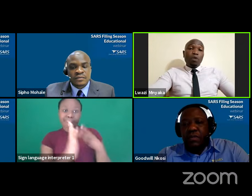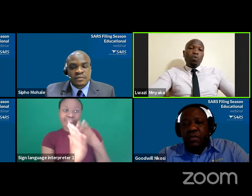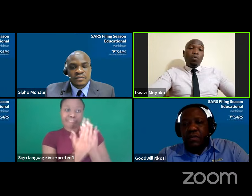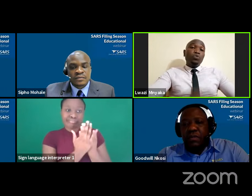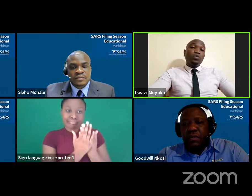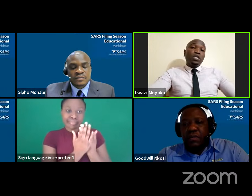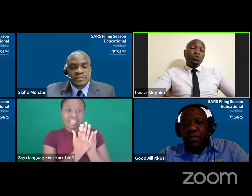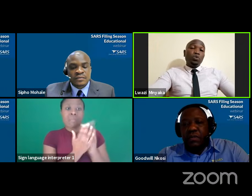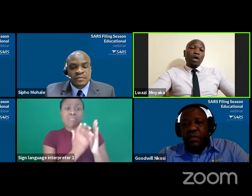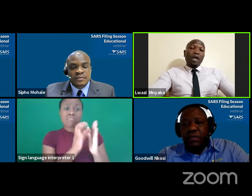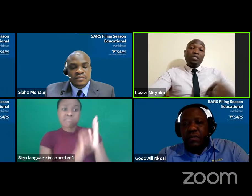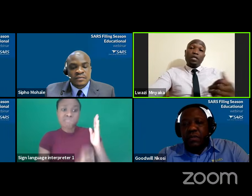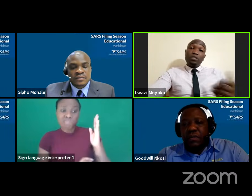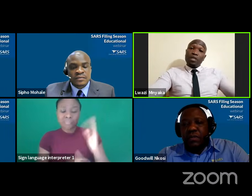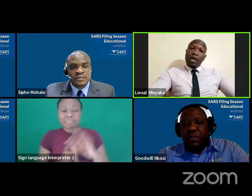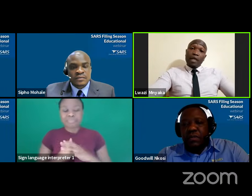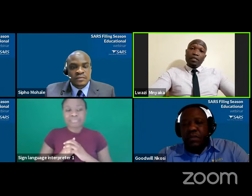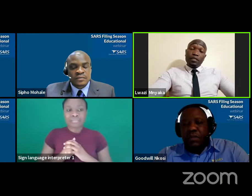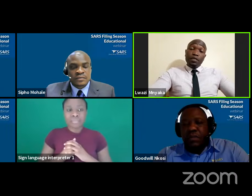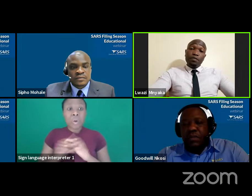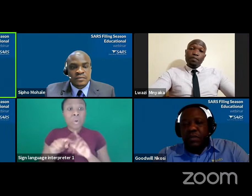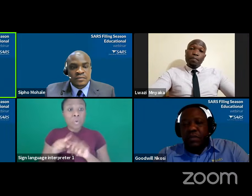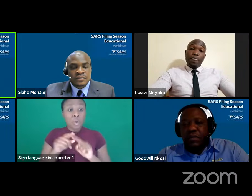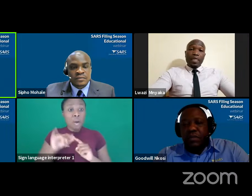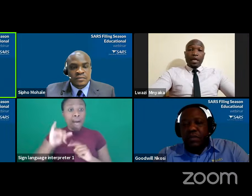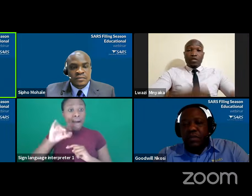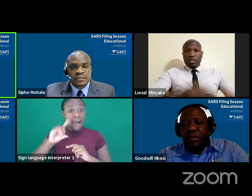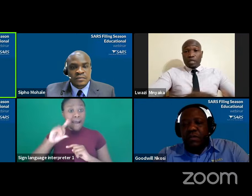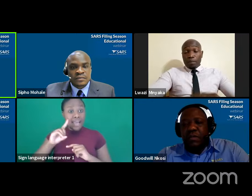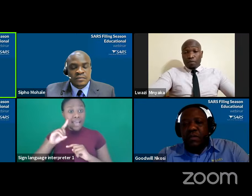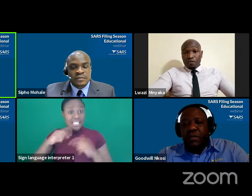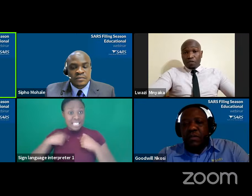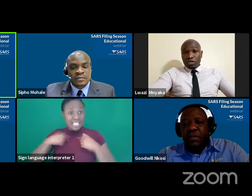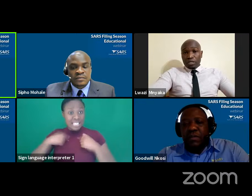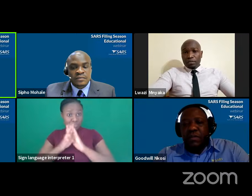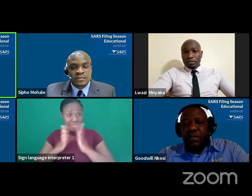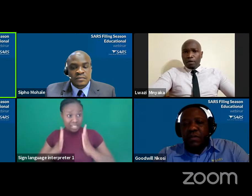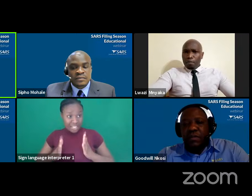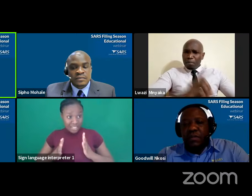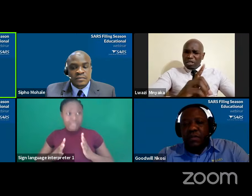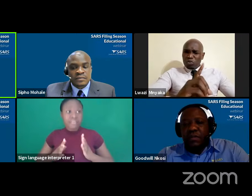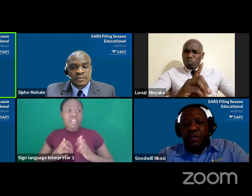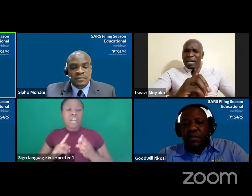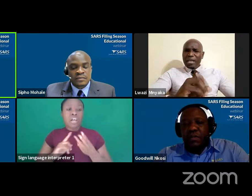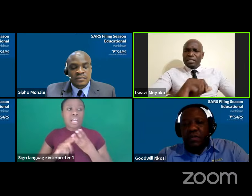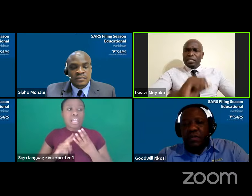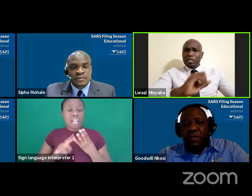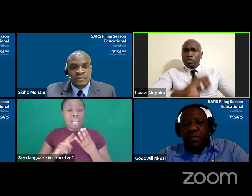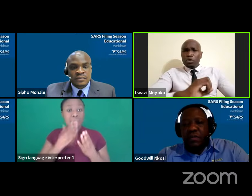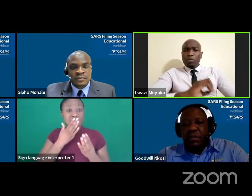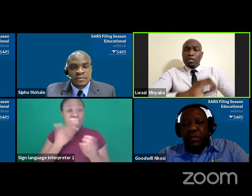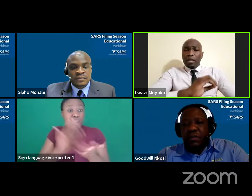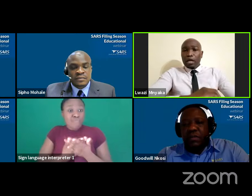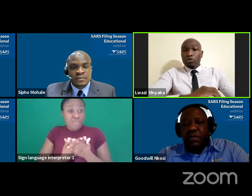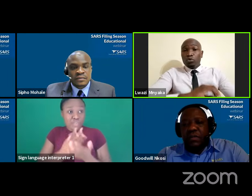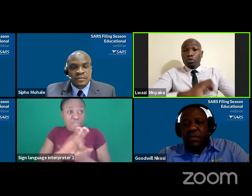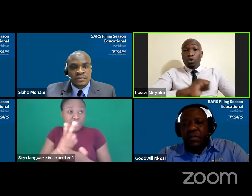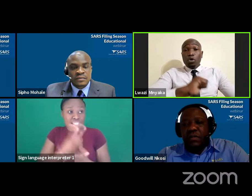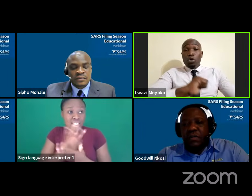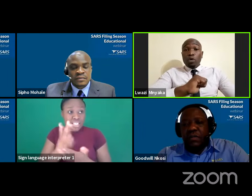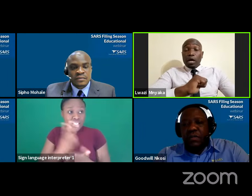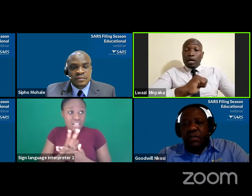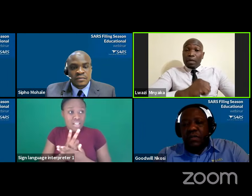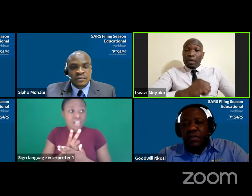appointed will also need to attach their ID as well as their proof of address. But there's one additional document that I'd like